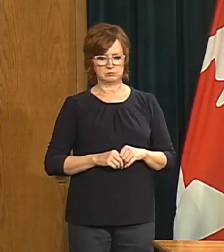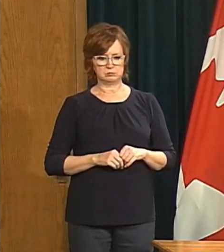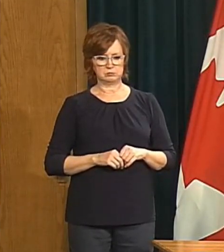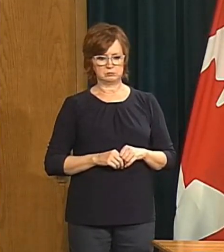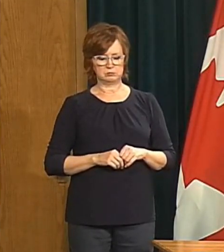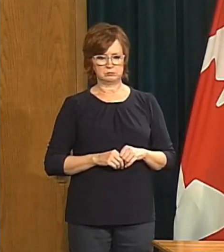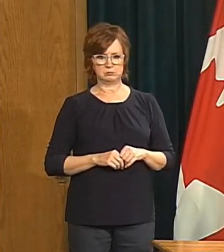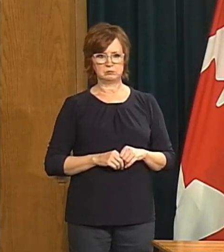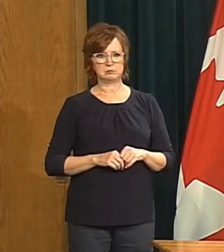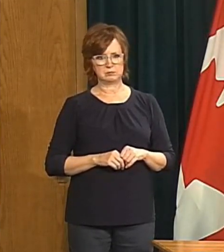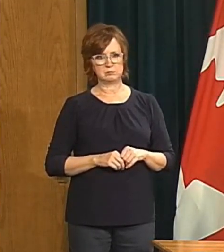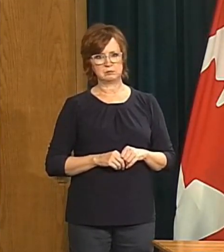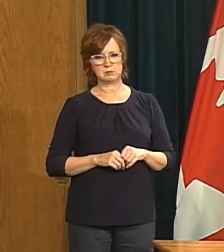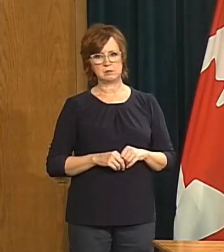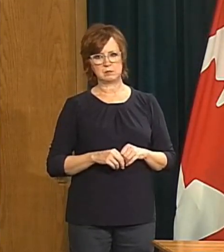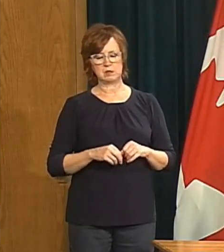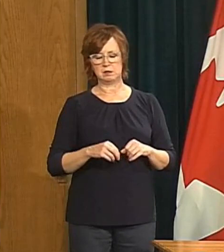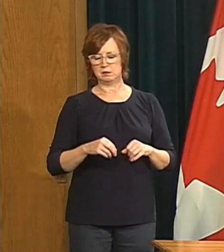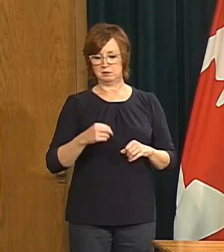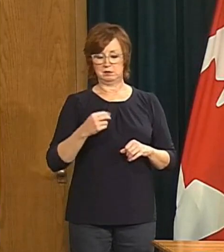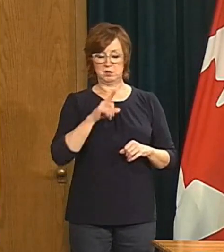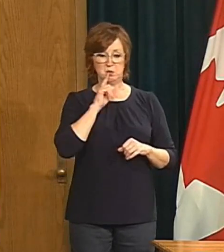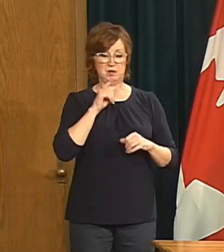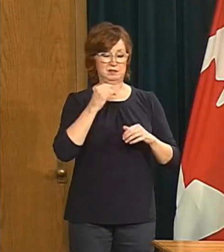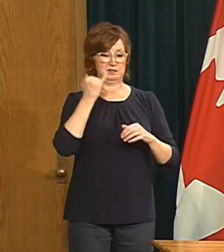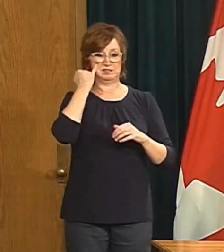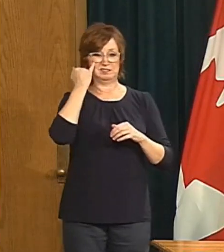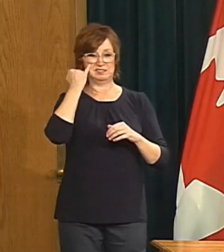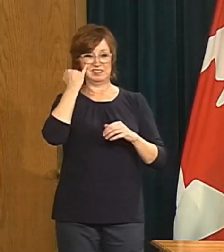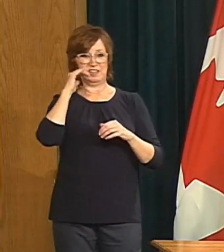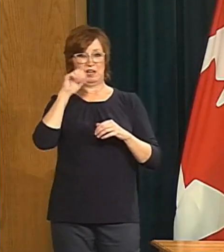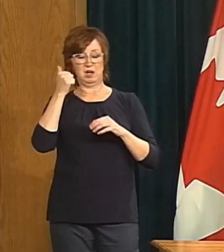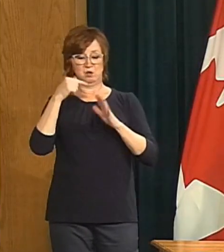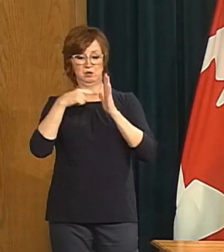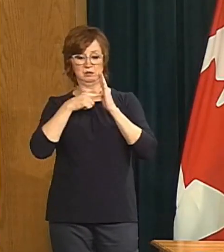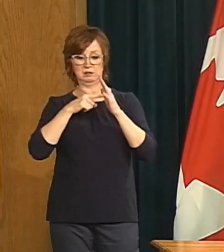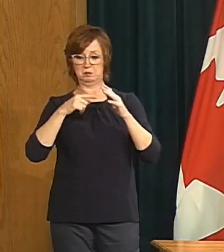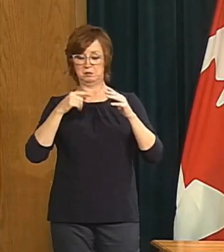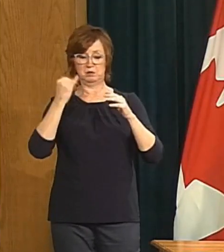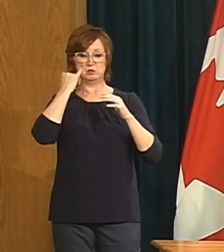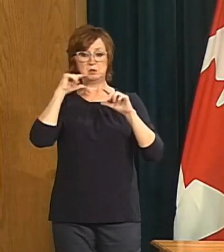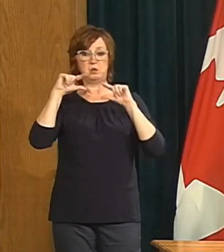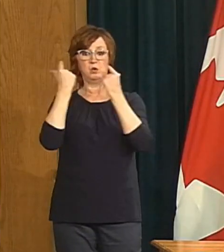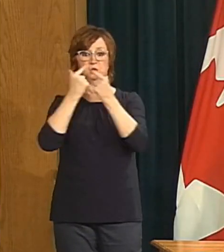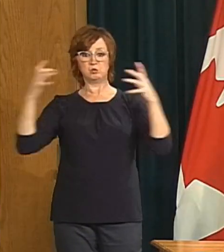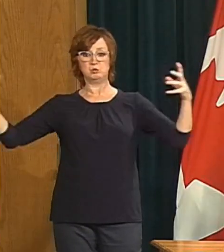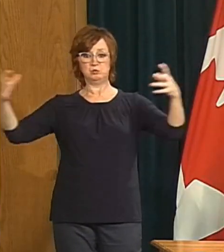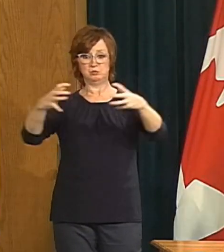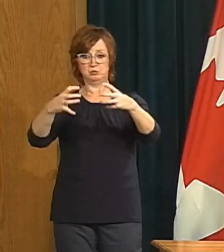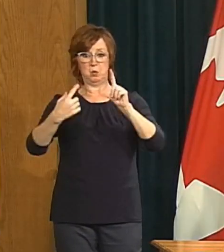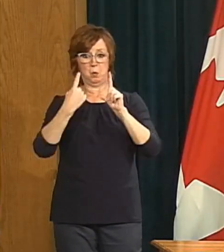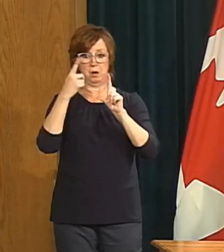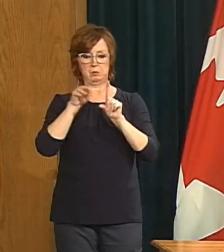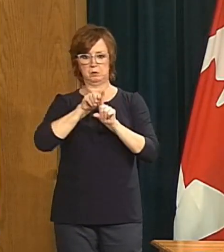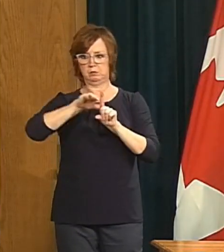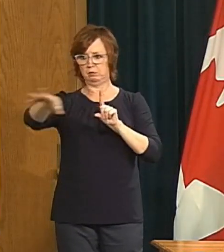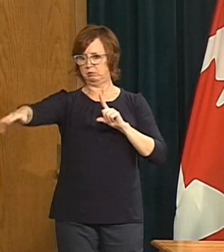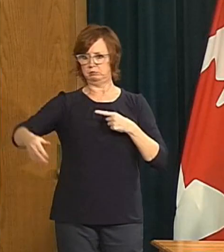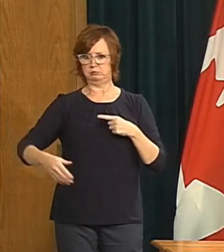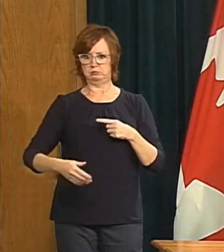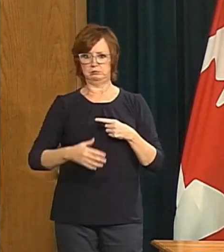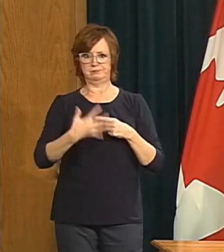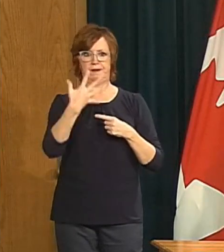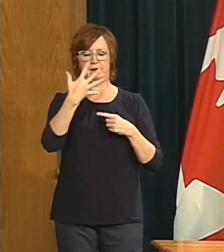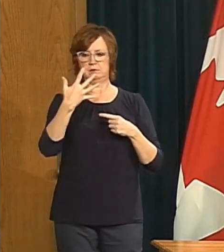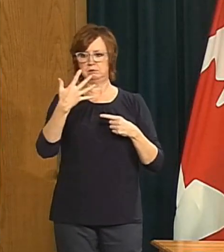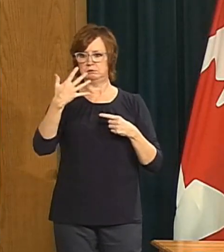pretty high. One person can infect 5, 10, 15 more people. So you want to minimize those opportunities going forward.